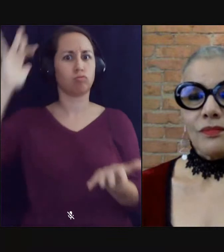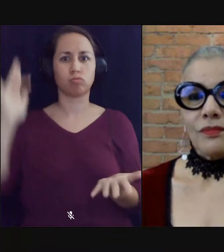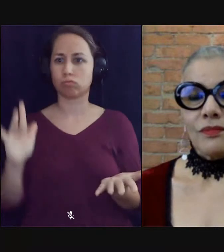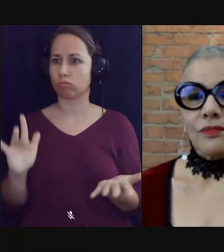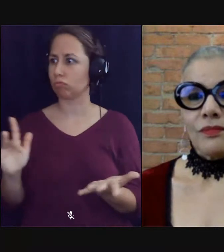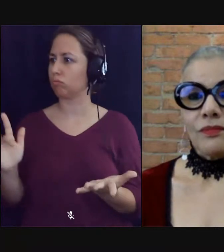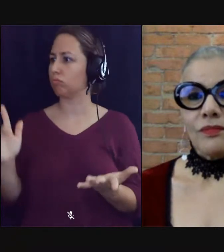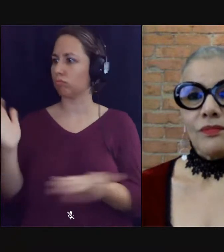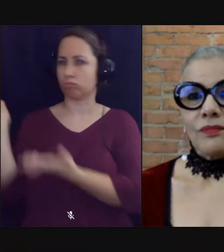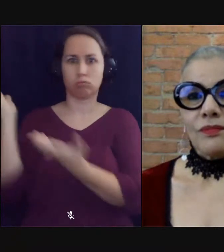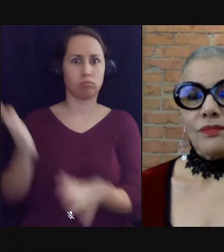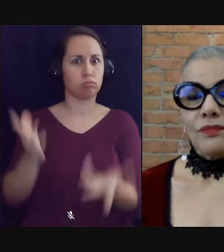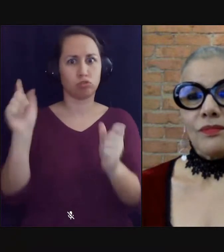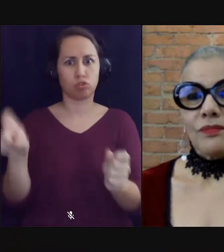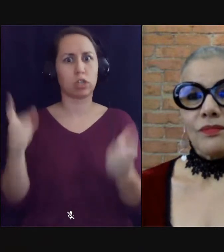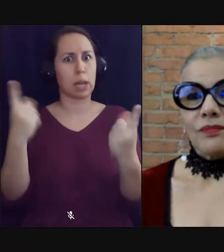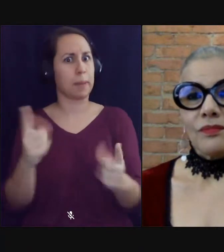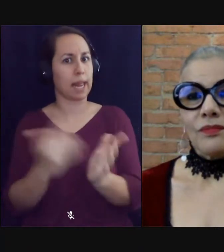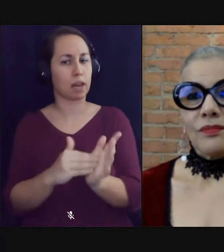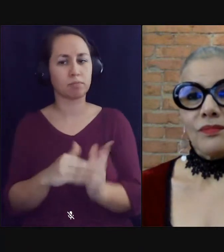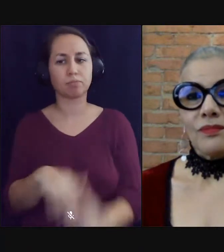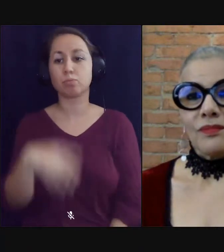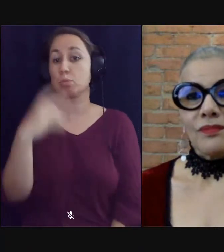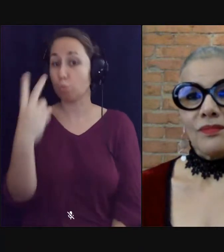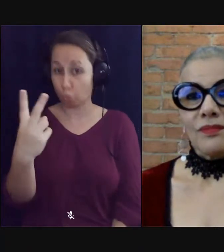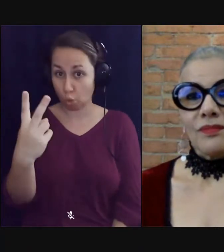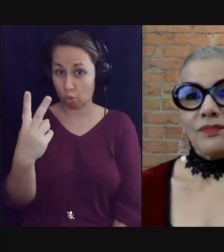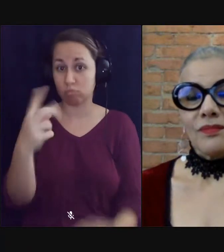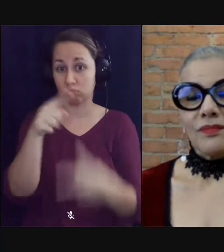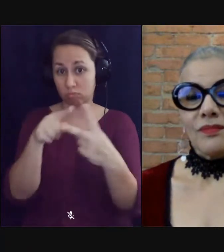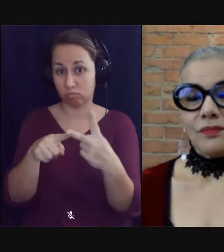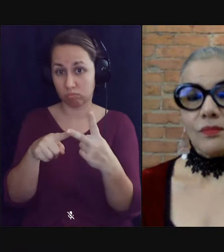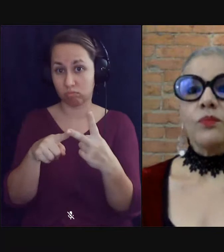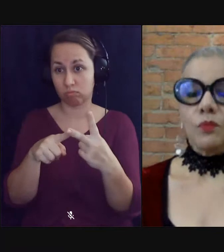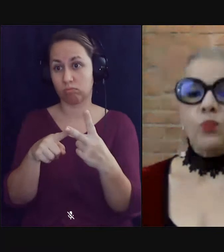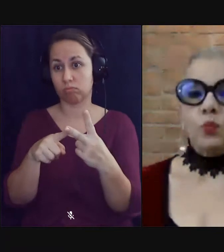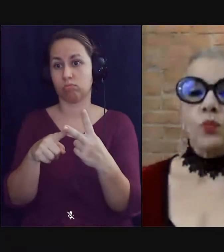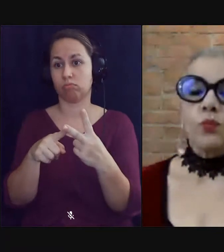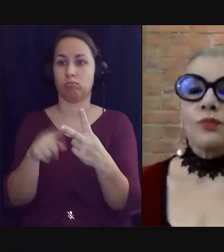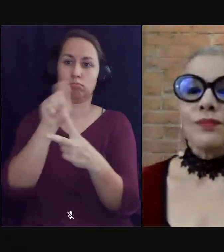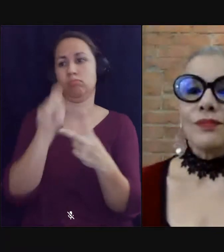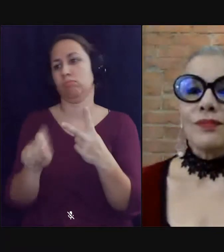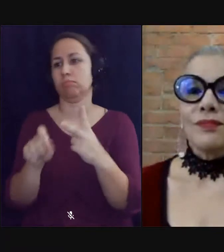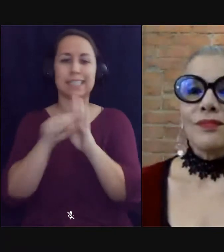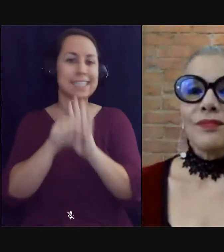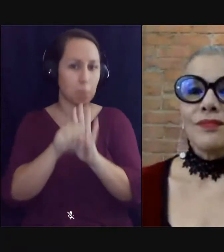to, the two linchpins or two major fonts of sort of